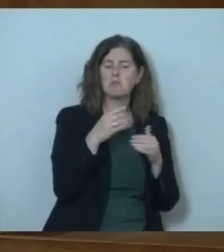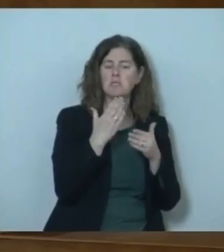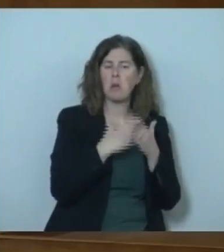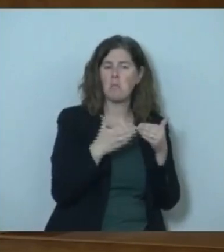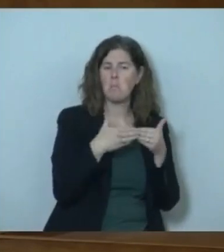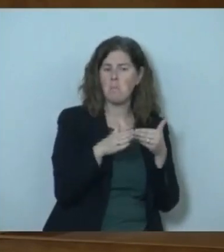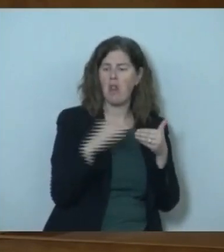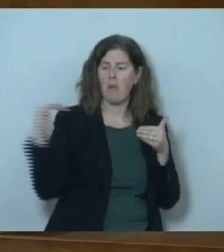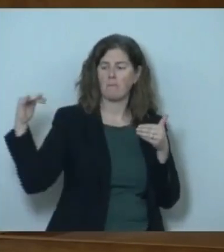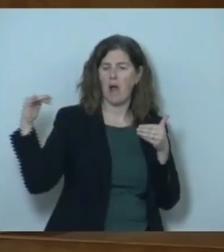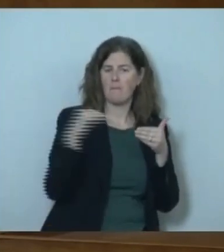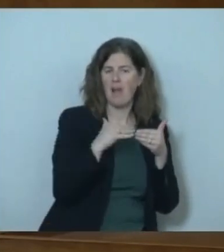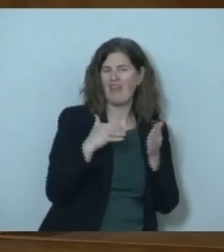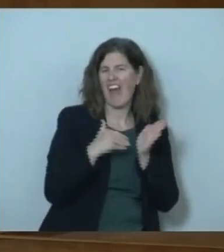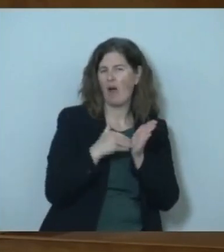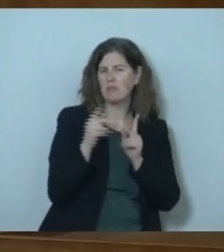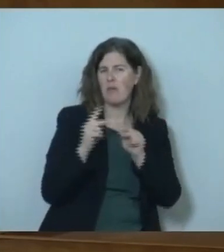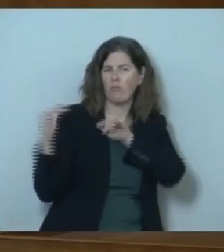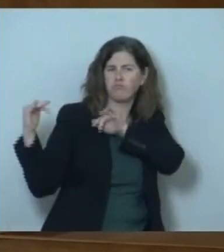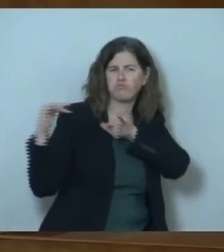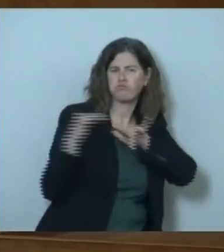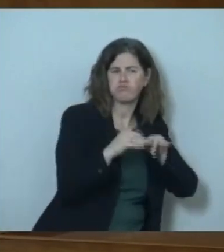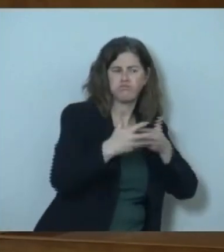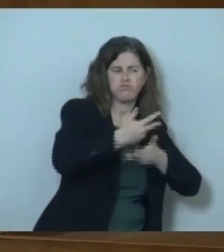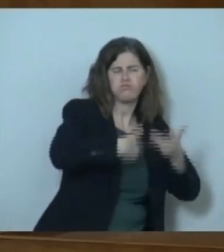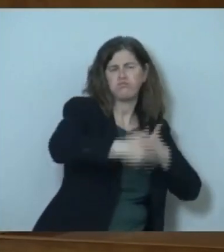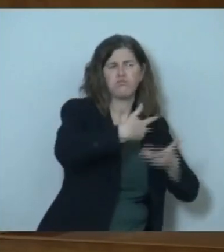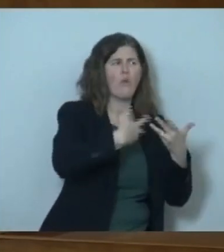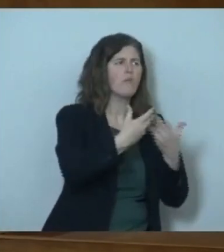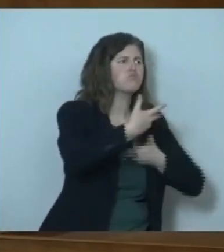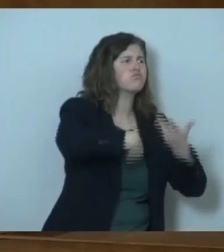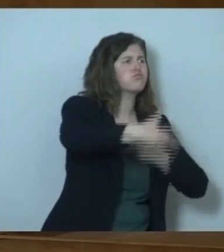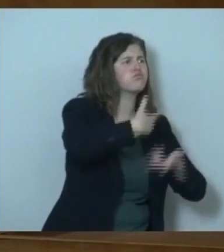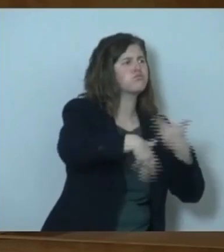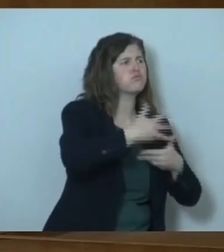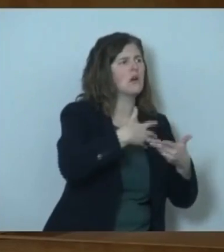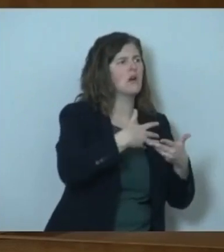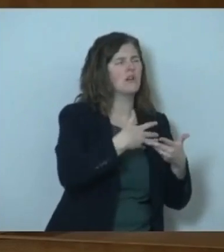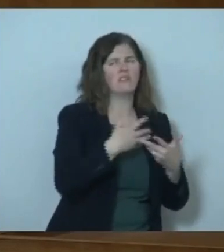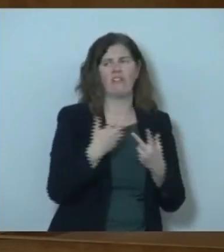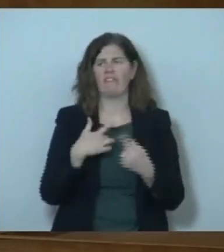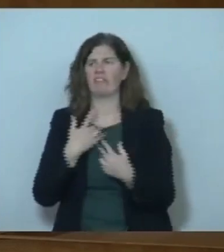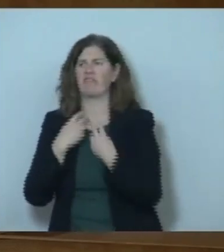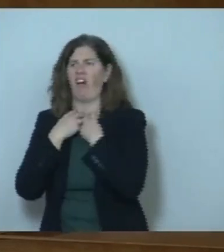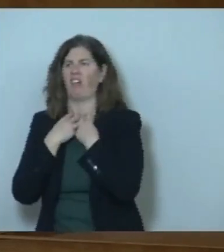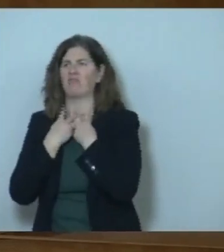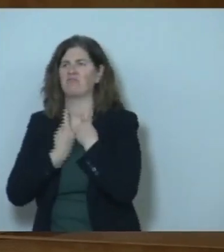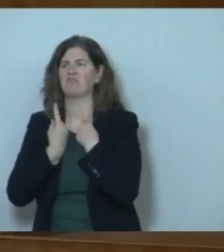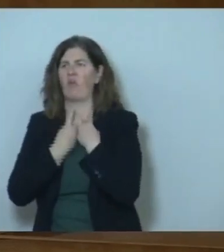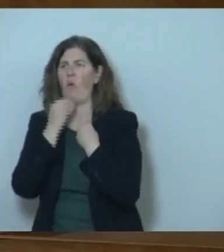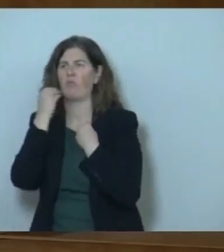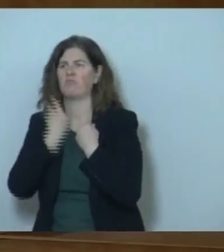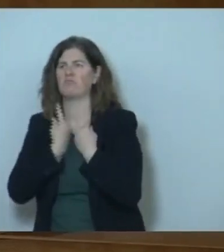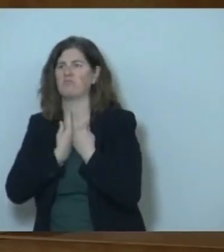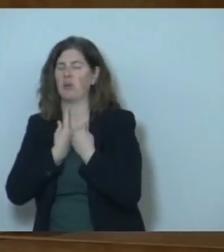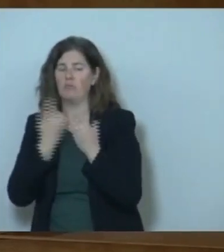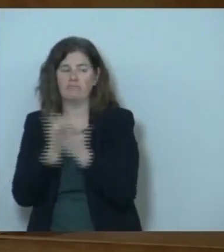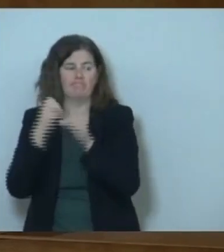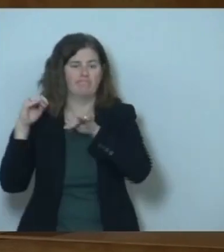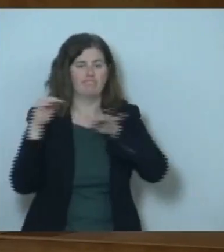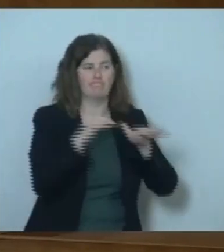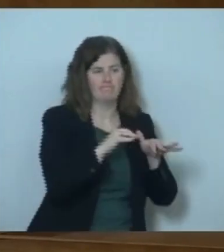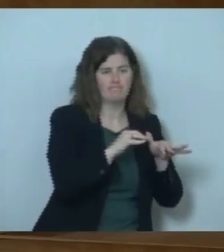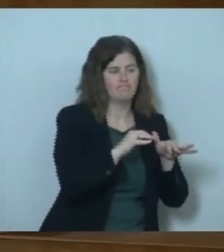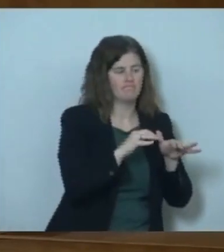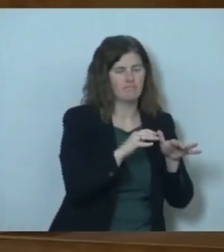reopened. It's the nature of human beings to want to get out, especially if they've been cooped up and move around. Also, we've been following El